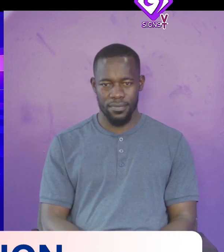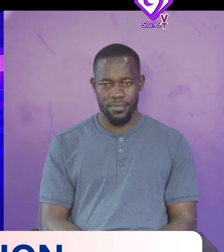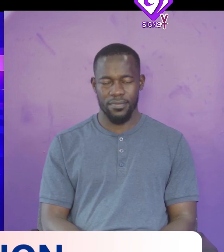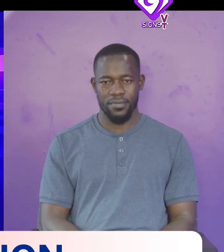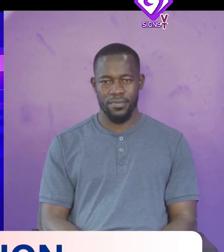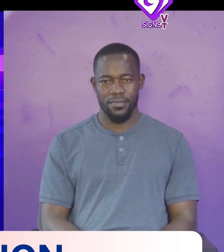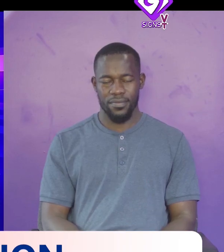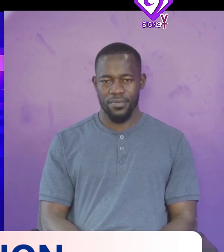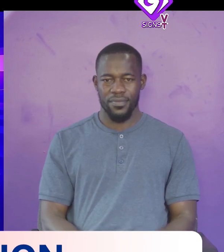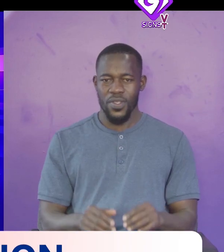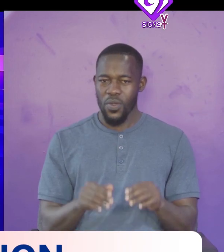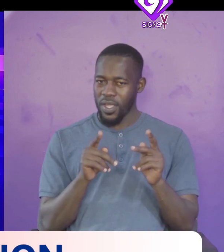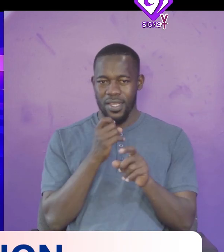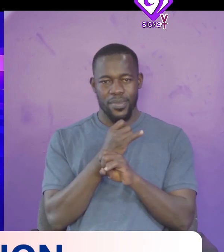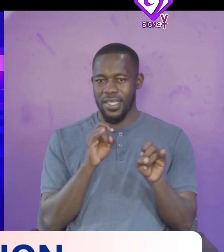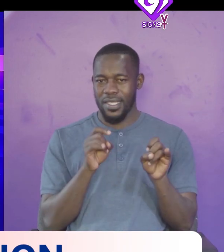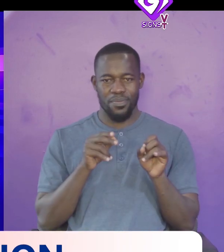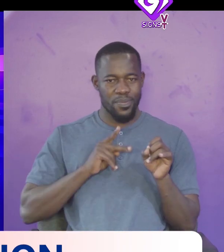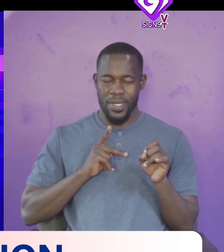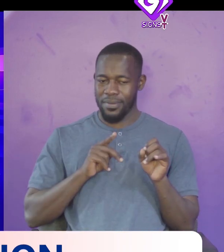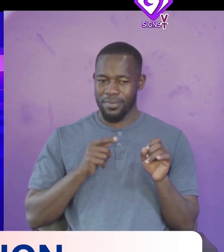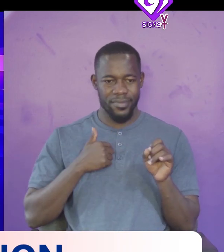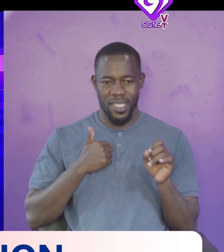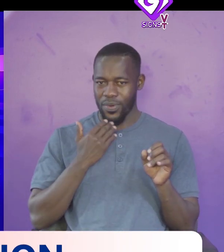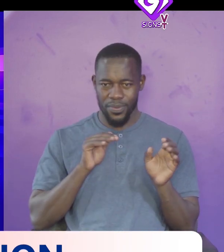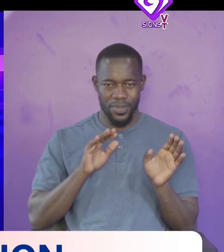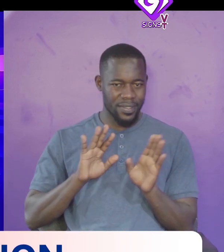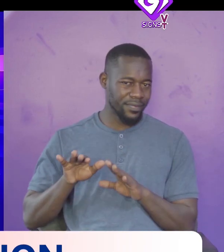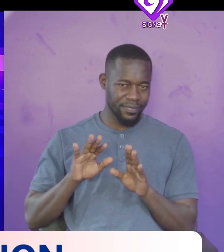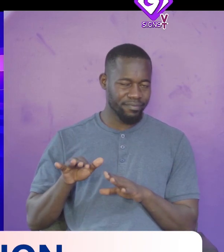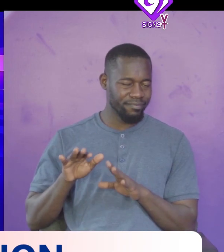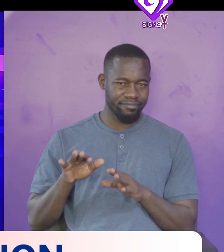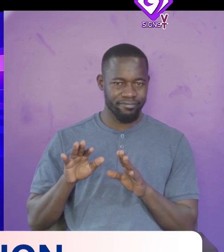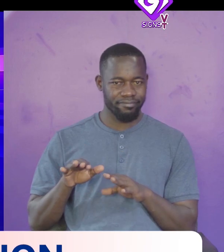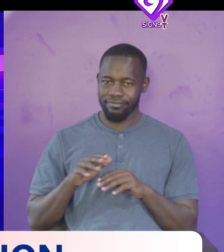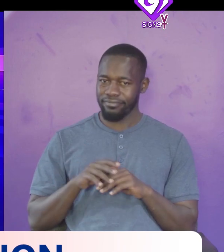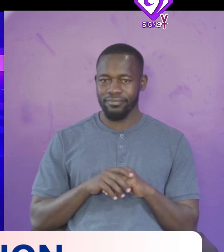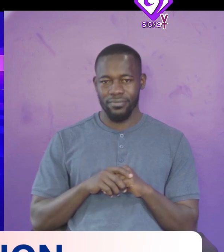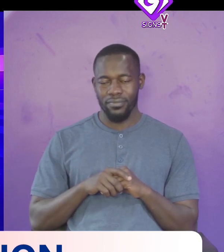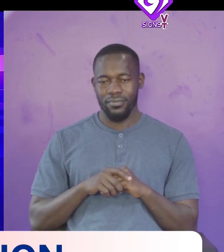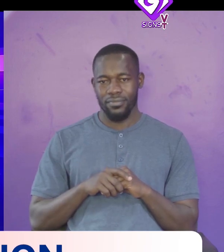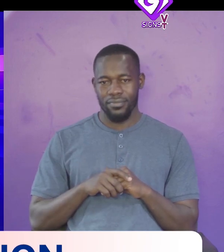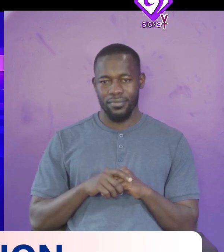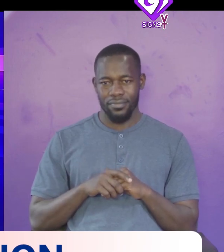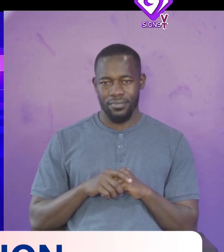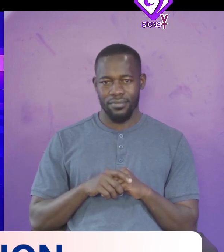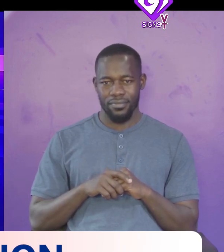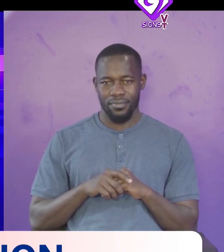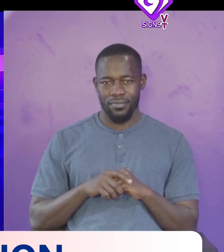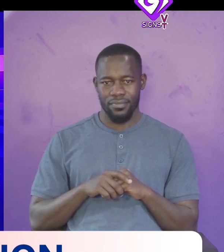to issues of the independent candidates like Kawera Mangwaza, who went through and there was no one to protect them. Yeah,